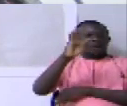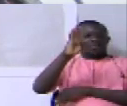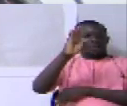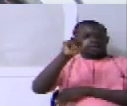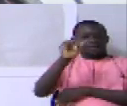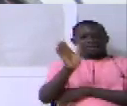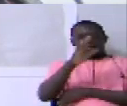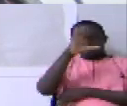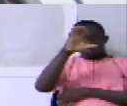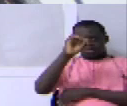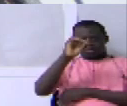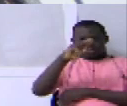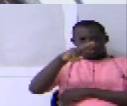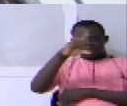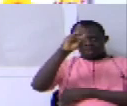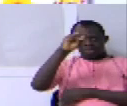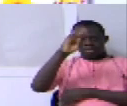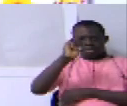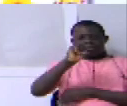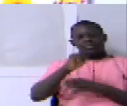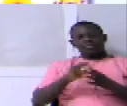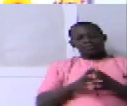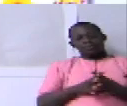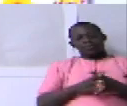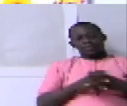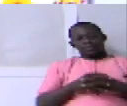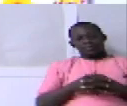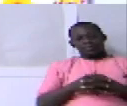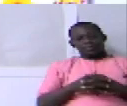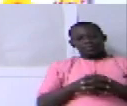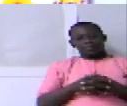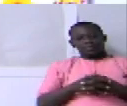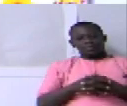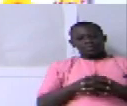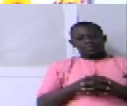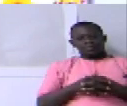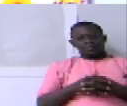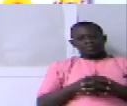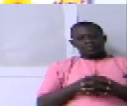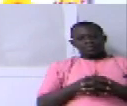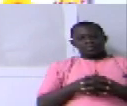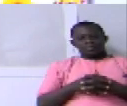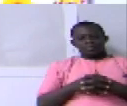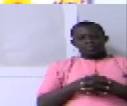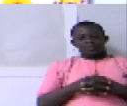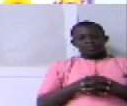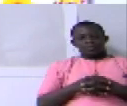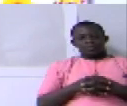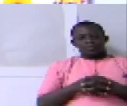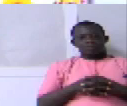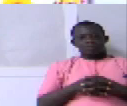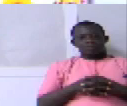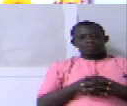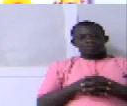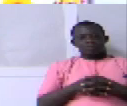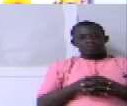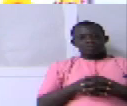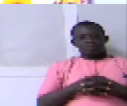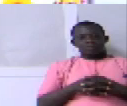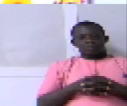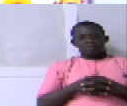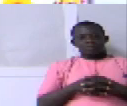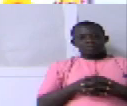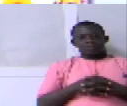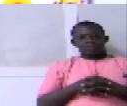nyadile yetajire ya wala butero men ke Soriba Konde la silang ete fon la karola yo ta nyadile sai mbe nyum tembo men